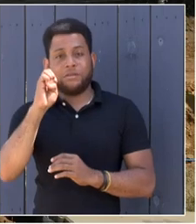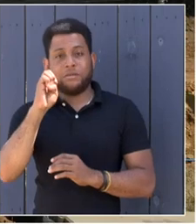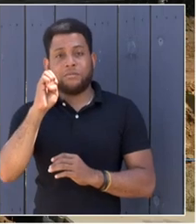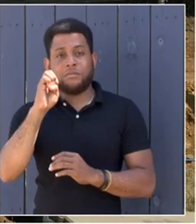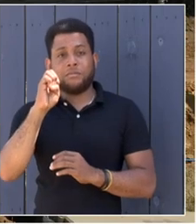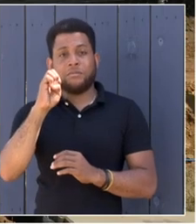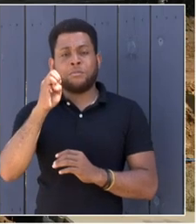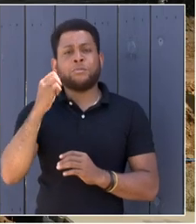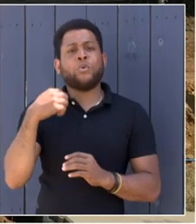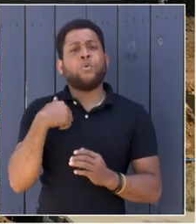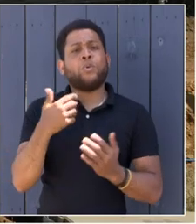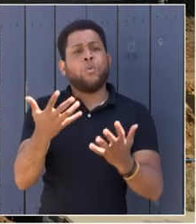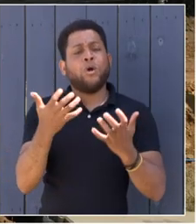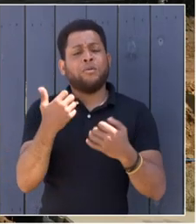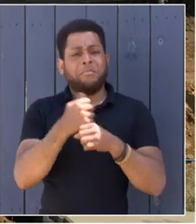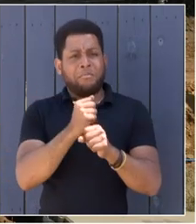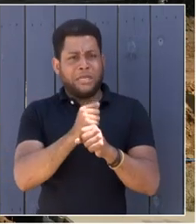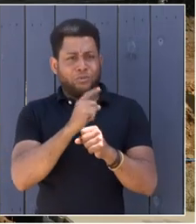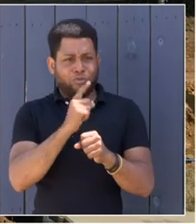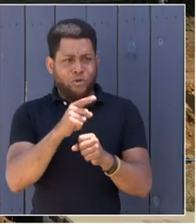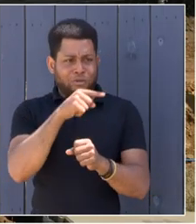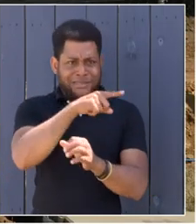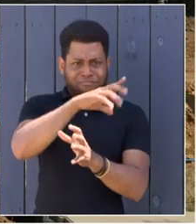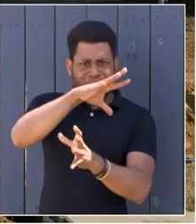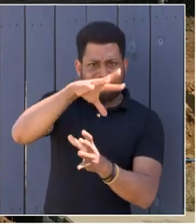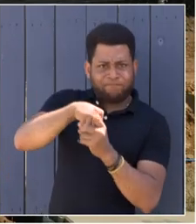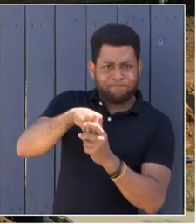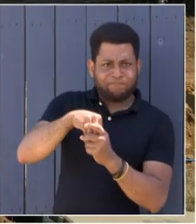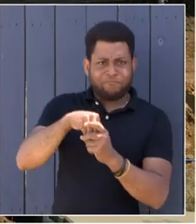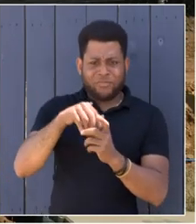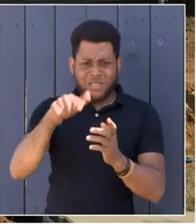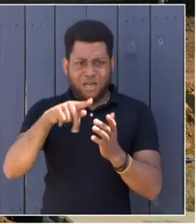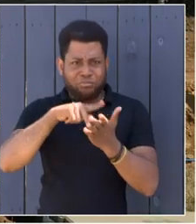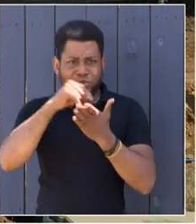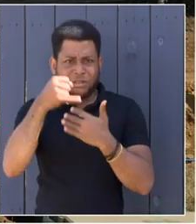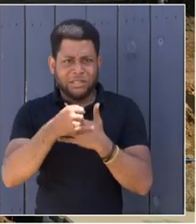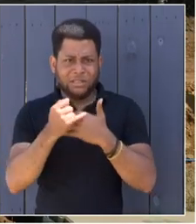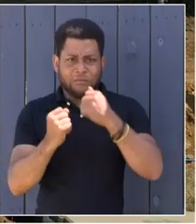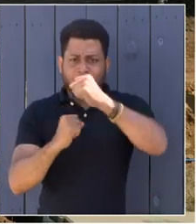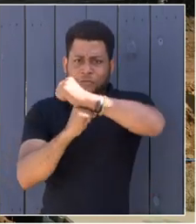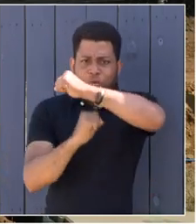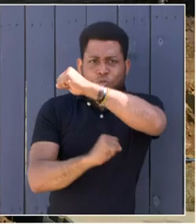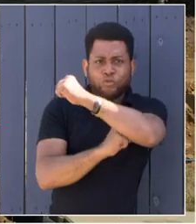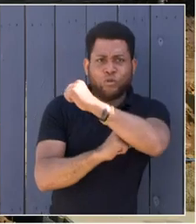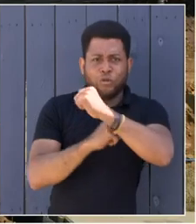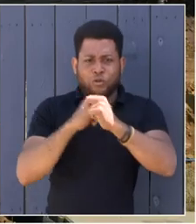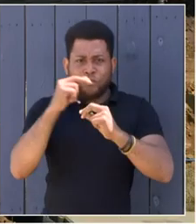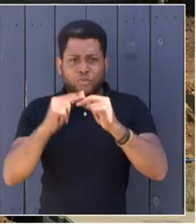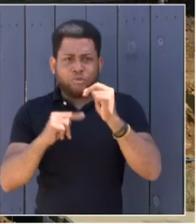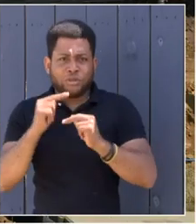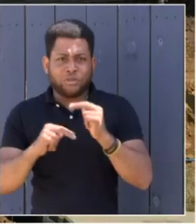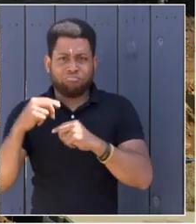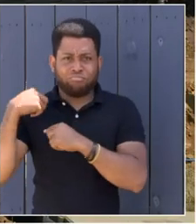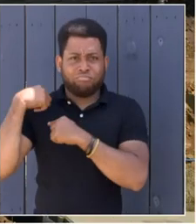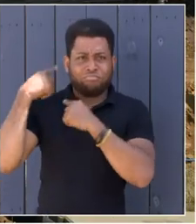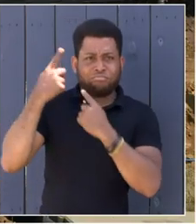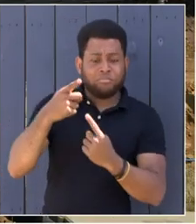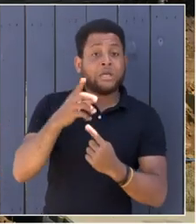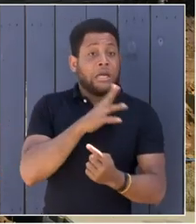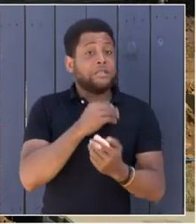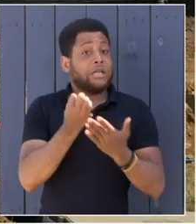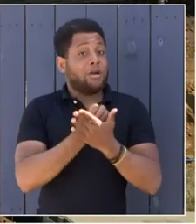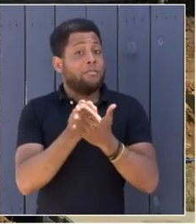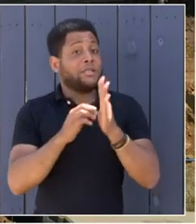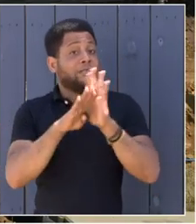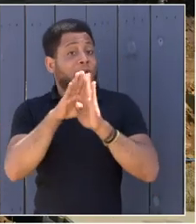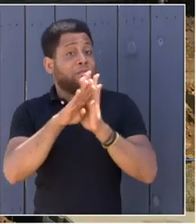district's investment in this project, the infrastructure, as well as all of the economic development tools that